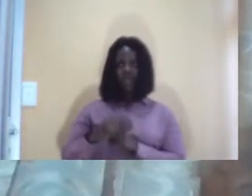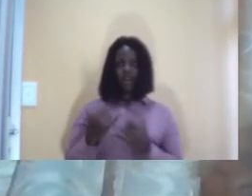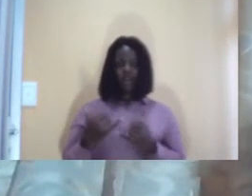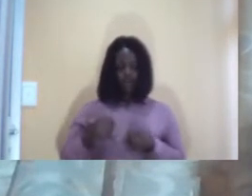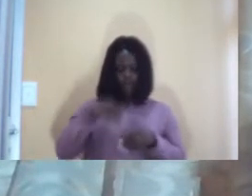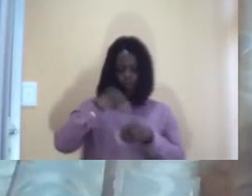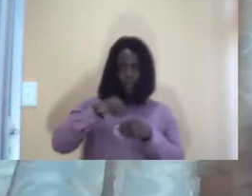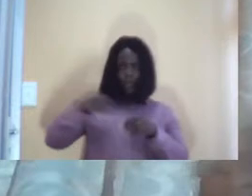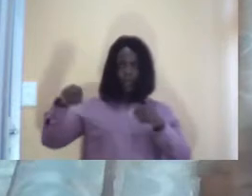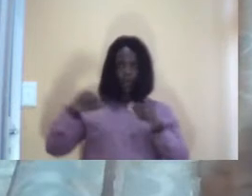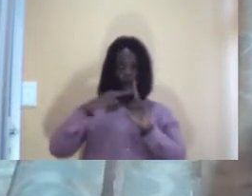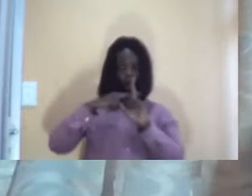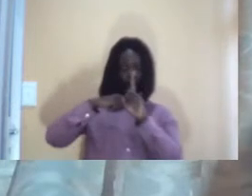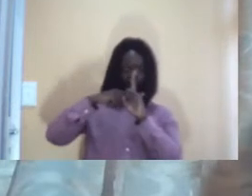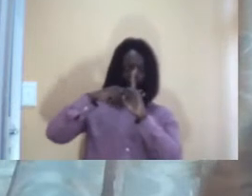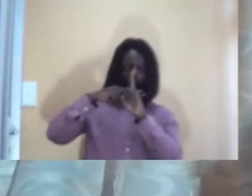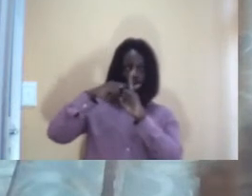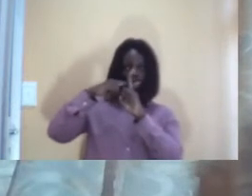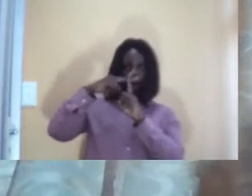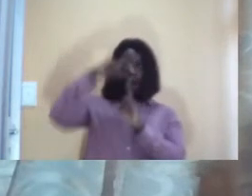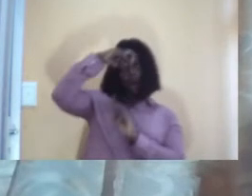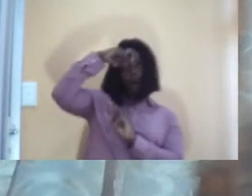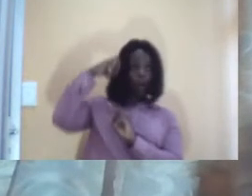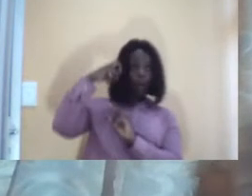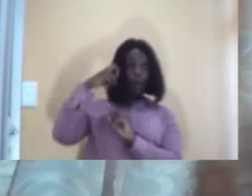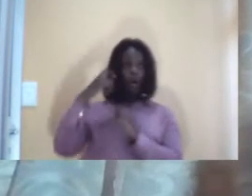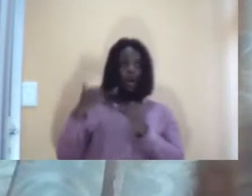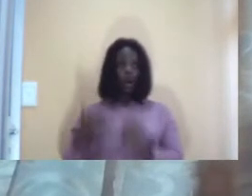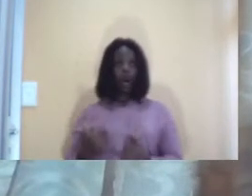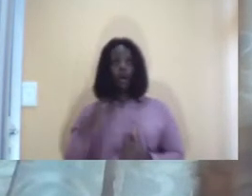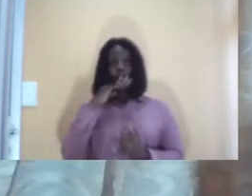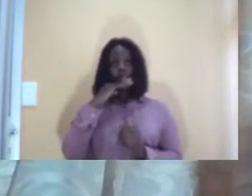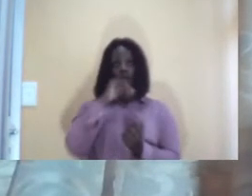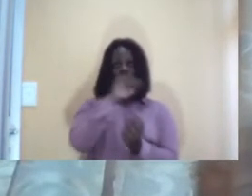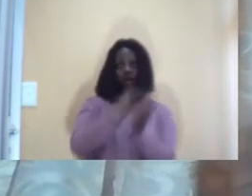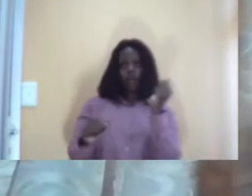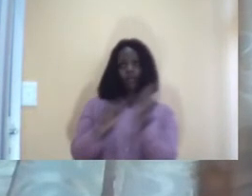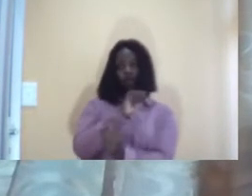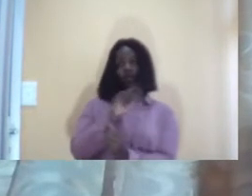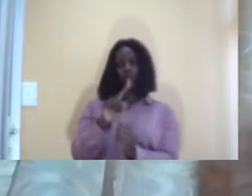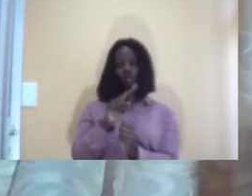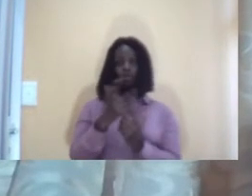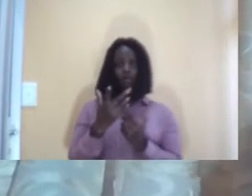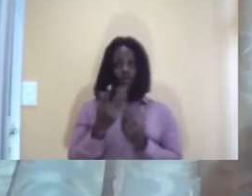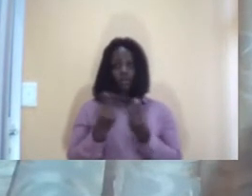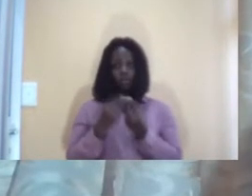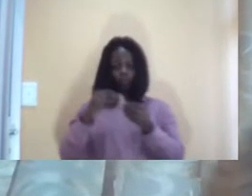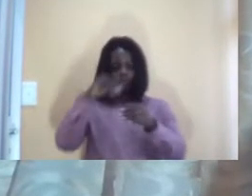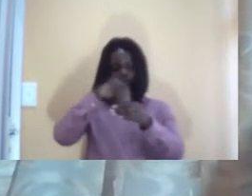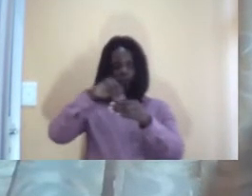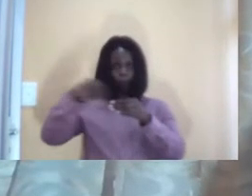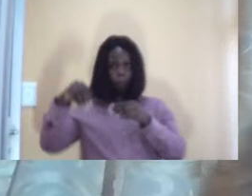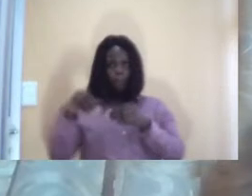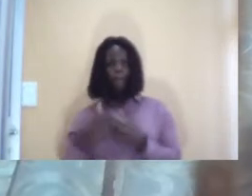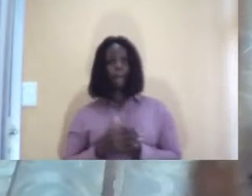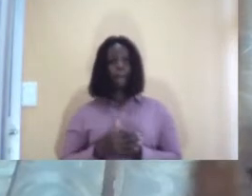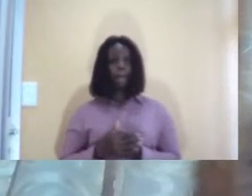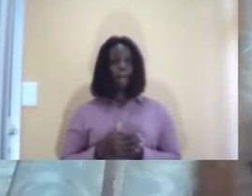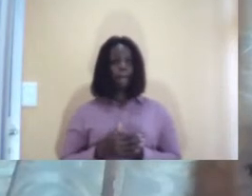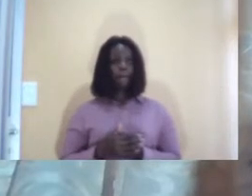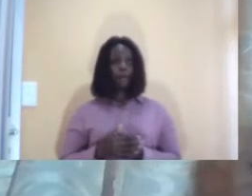to higher temperatures, this causes a damage to these crops while growth is halted. We have